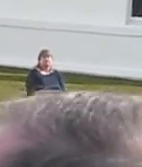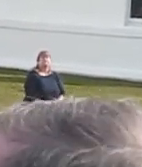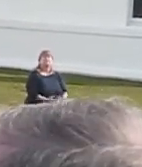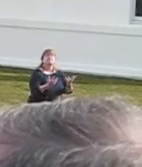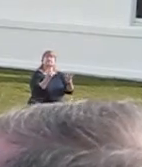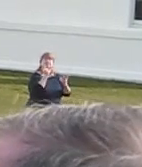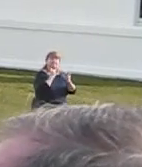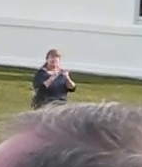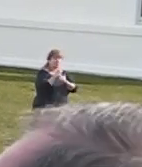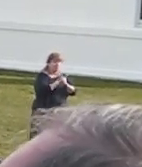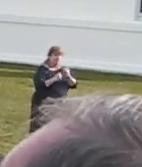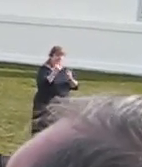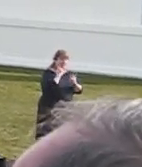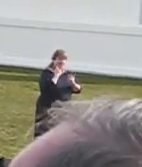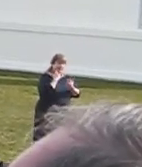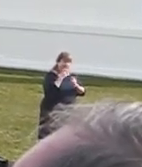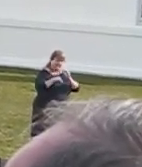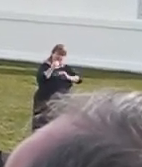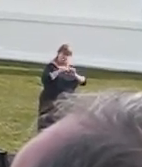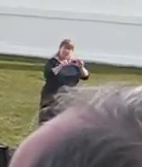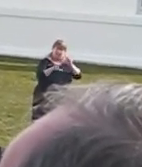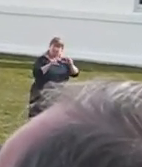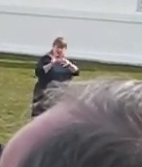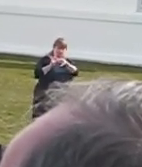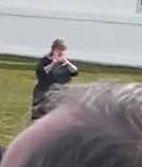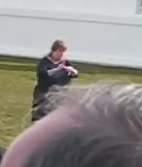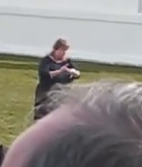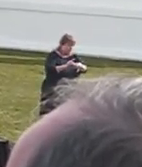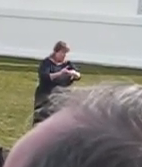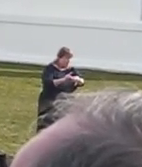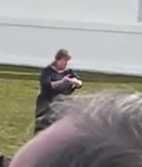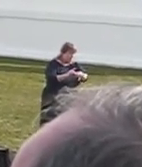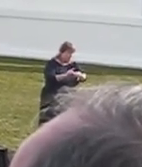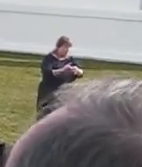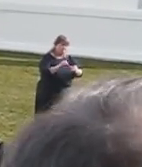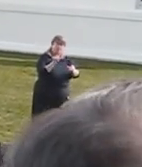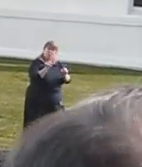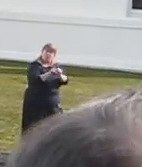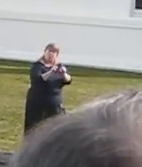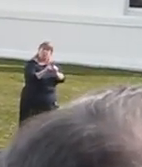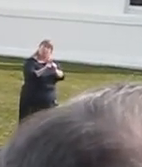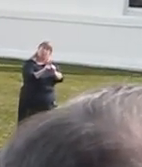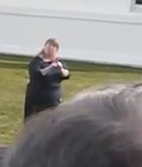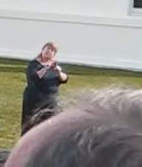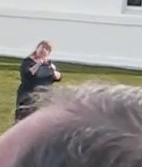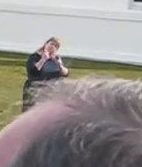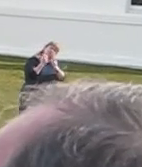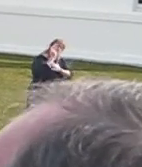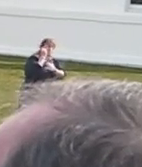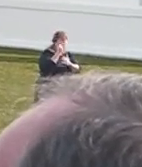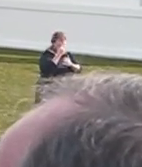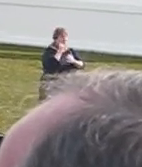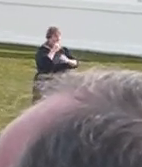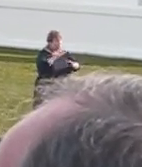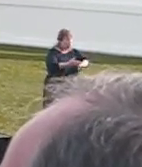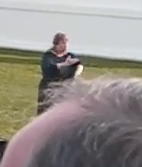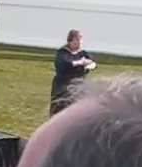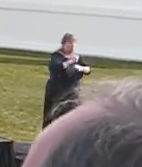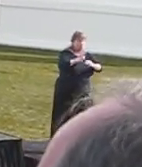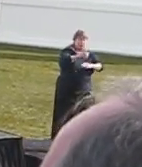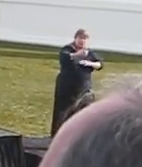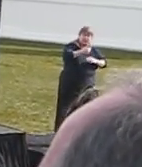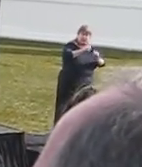and the revenue and capital investment that come with it. Now, we must also seize the opportunity to improve our transportation